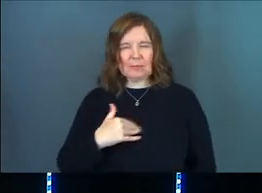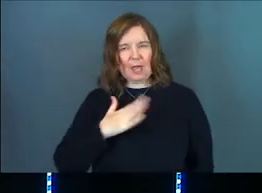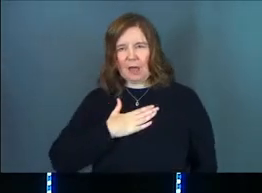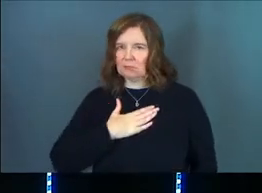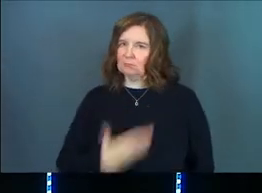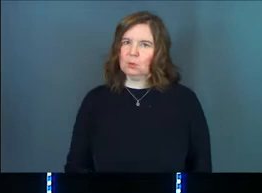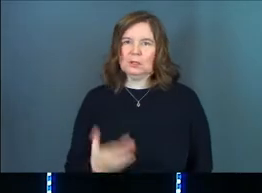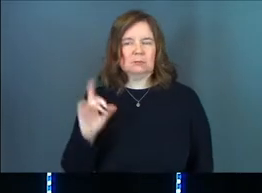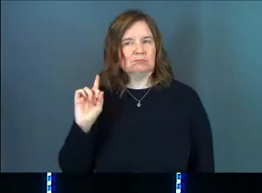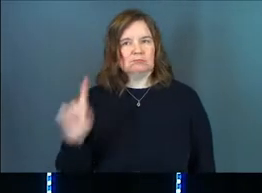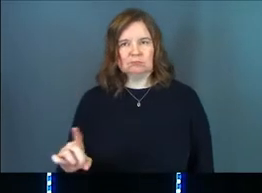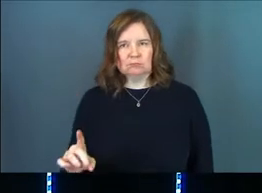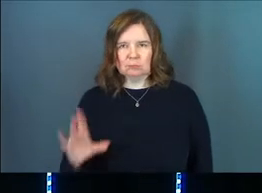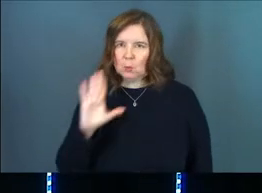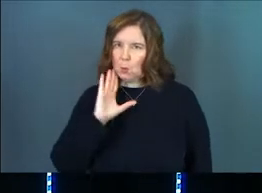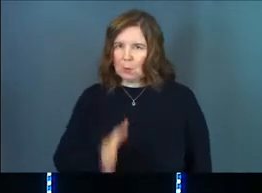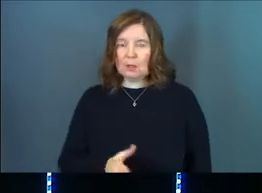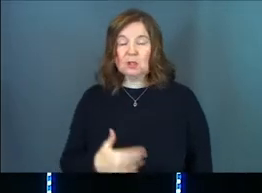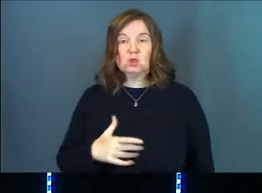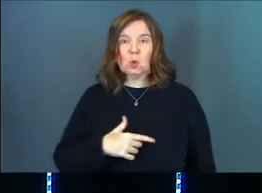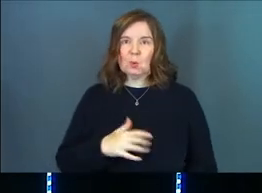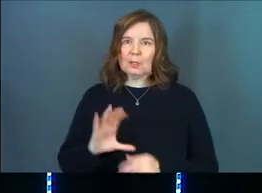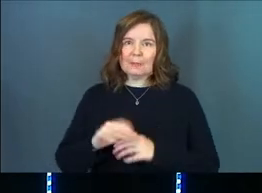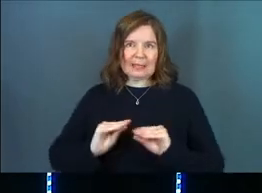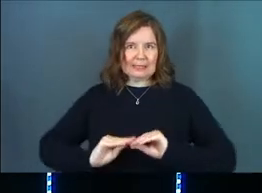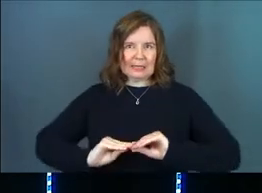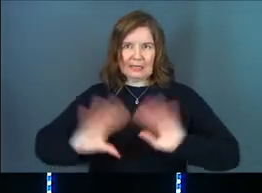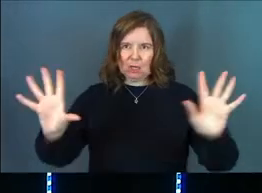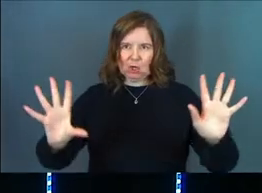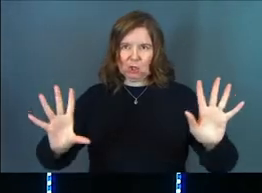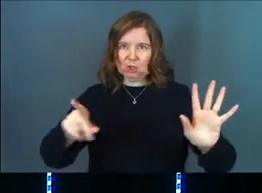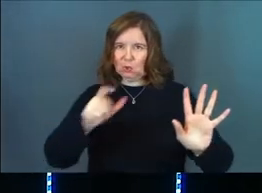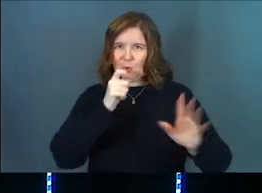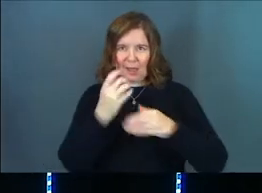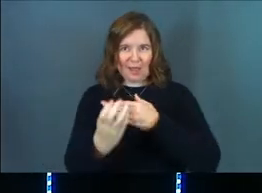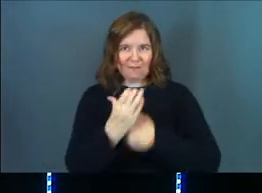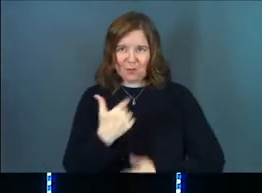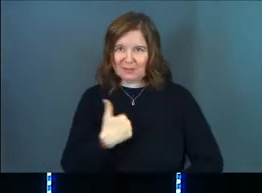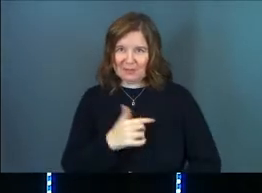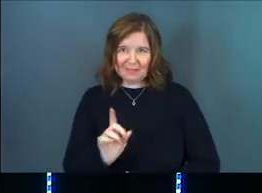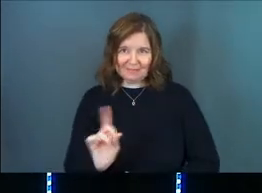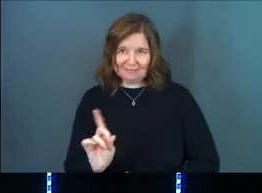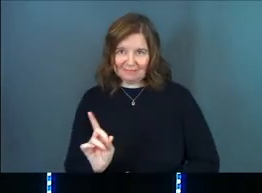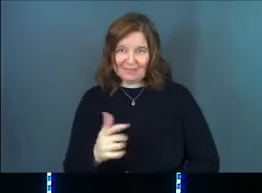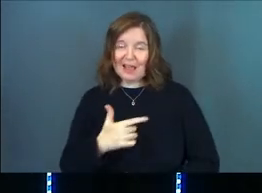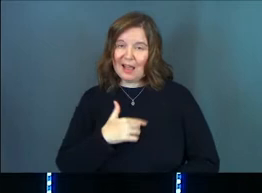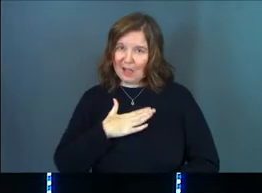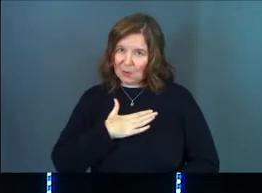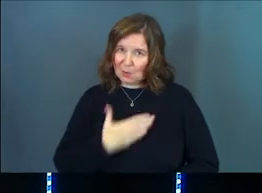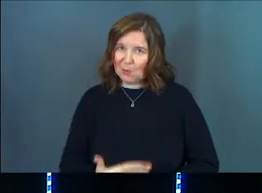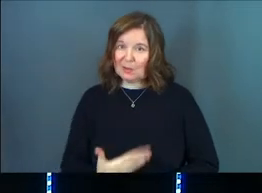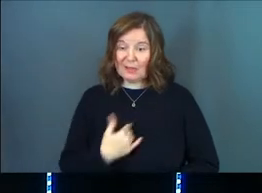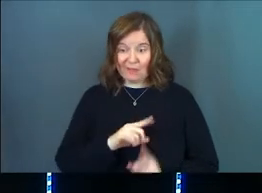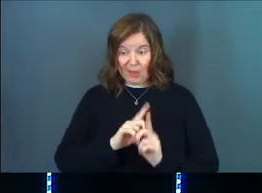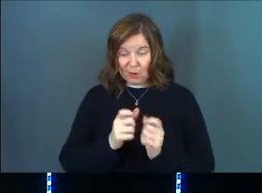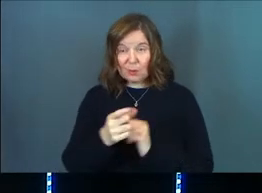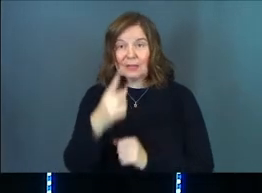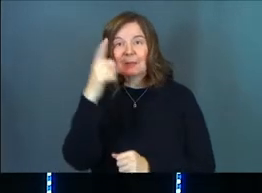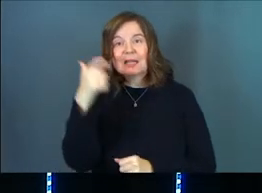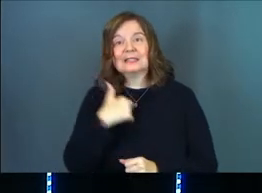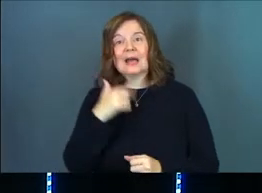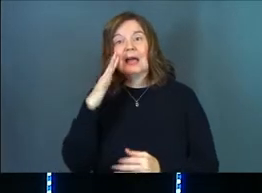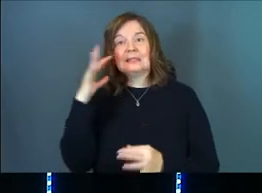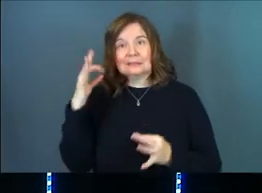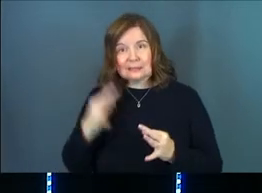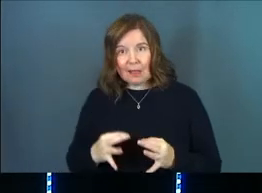will. And so he just makes it clear to them. Just so we're not confused. If I walk off with you, it's because